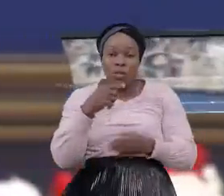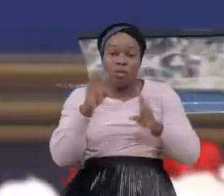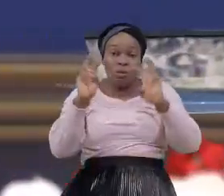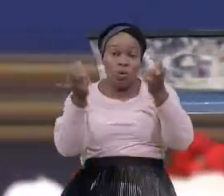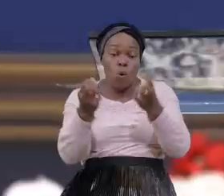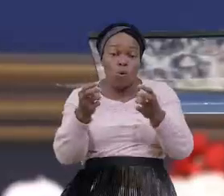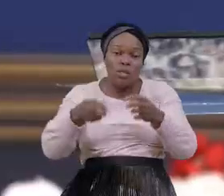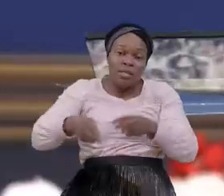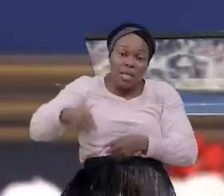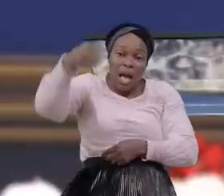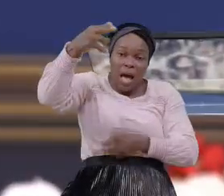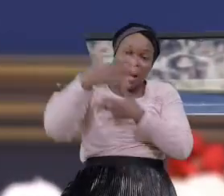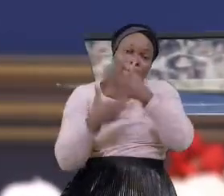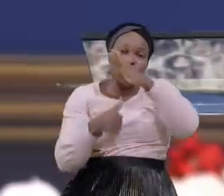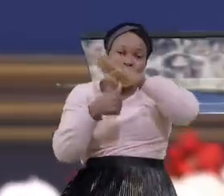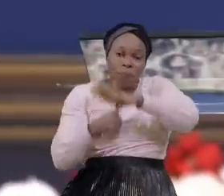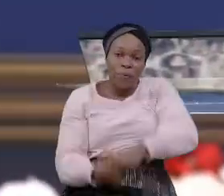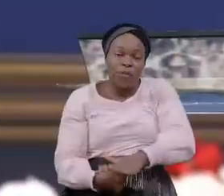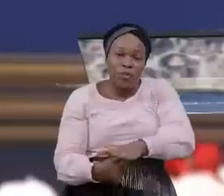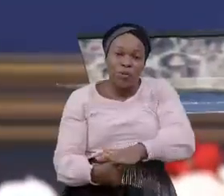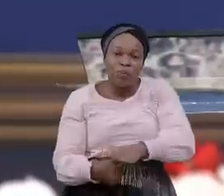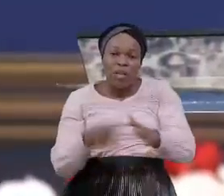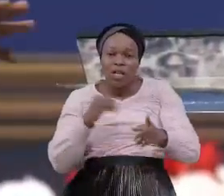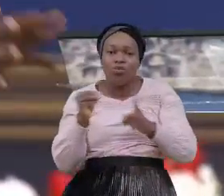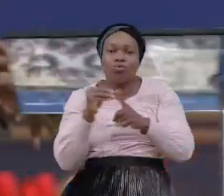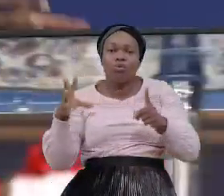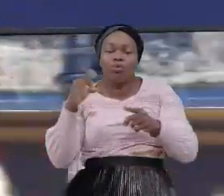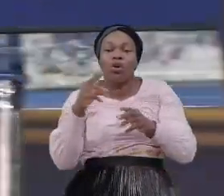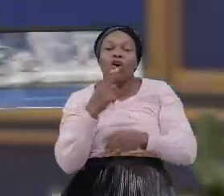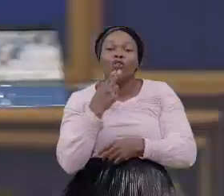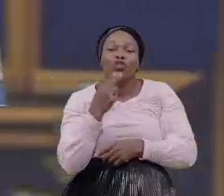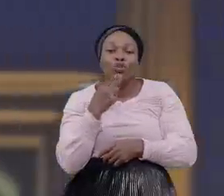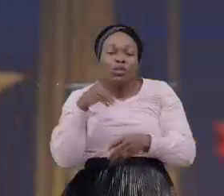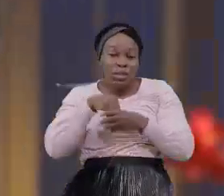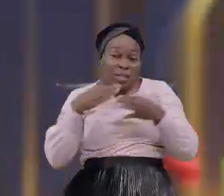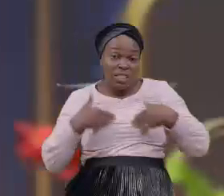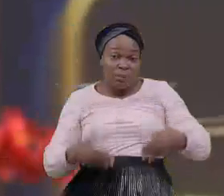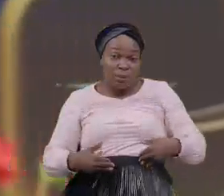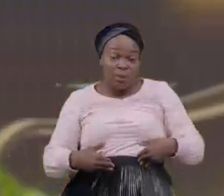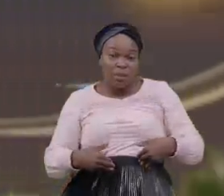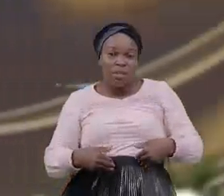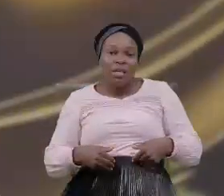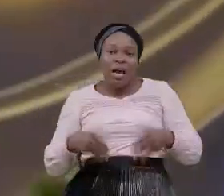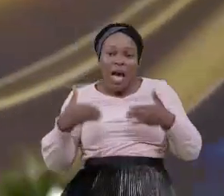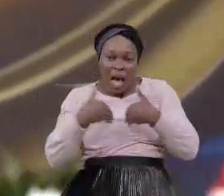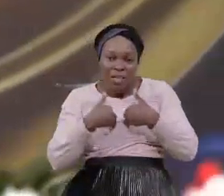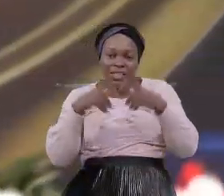those things. Eat well. I don't mean stop yourself. I mean eat balanced